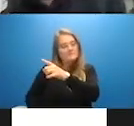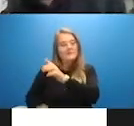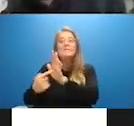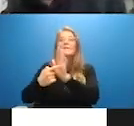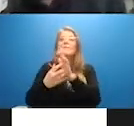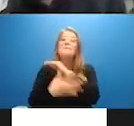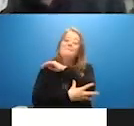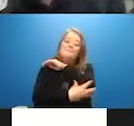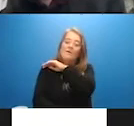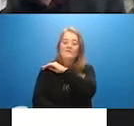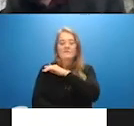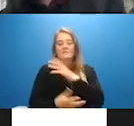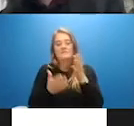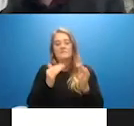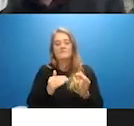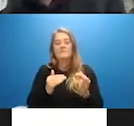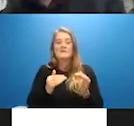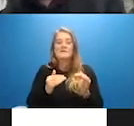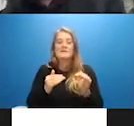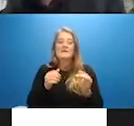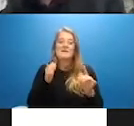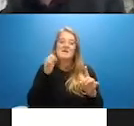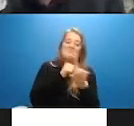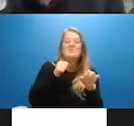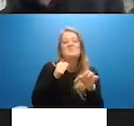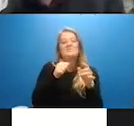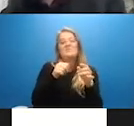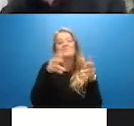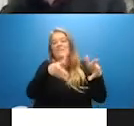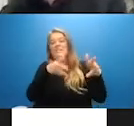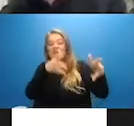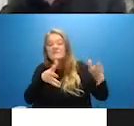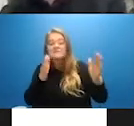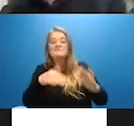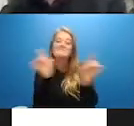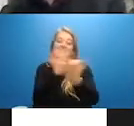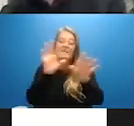poverty, abuse or neglect, chaos within the family.